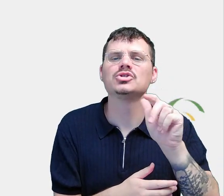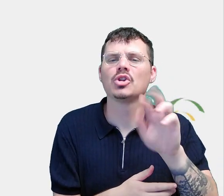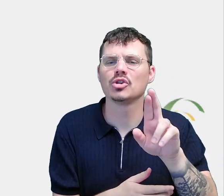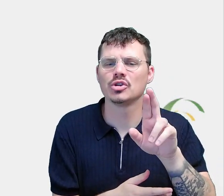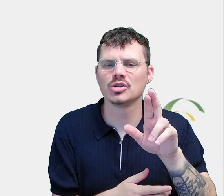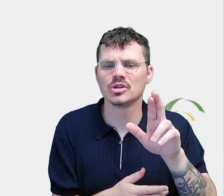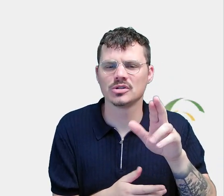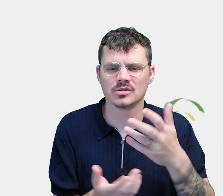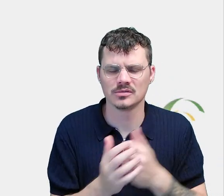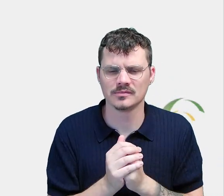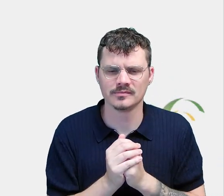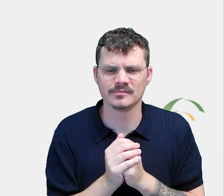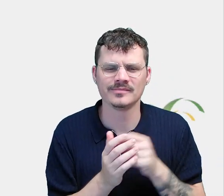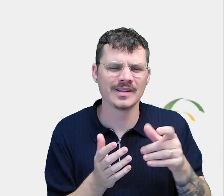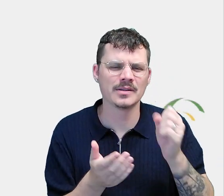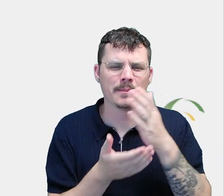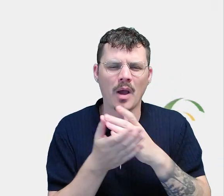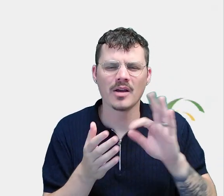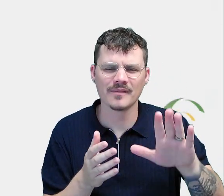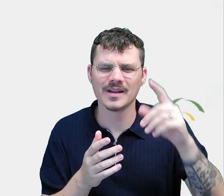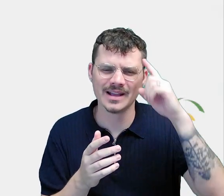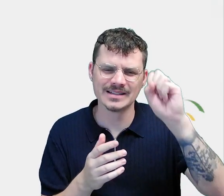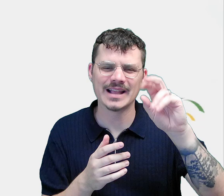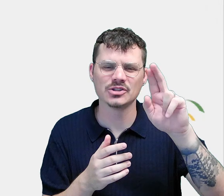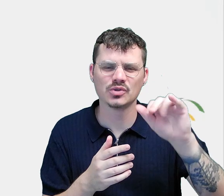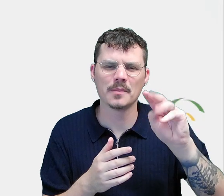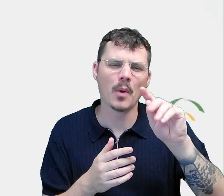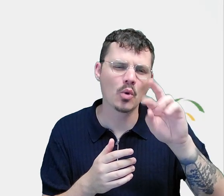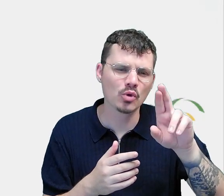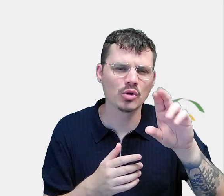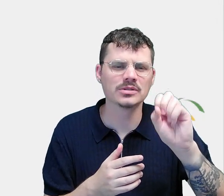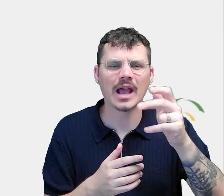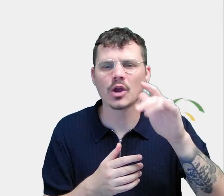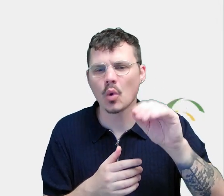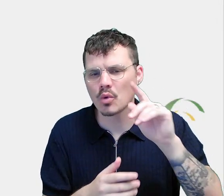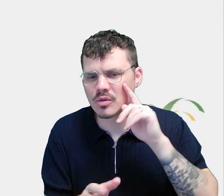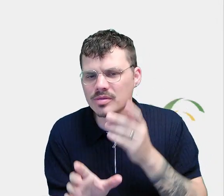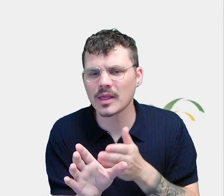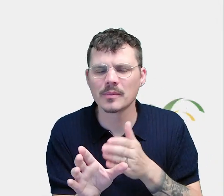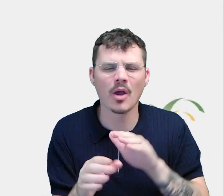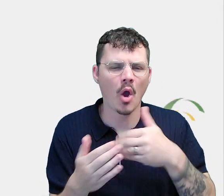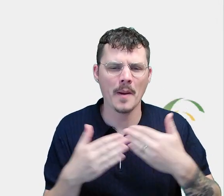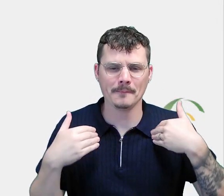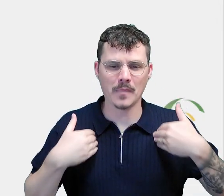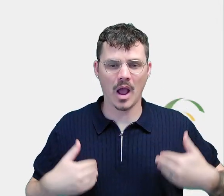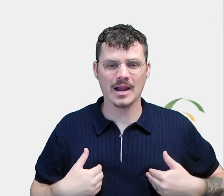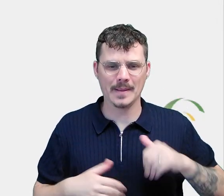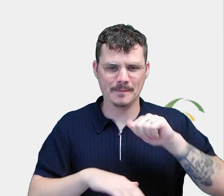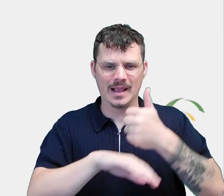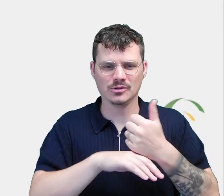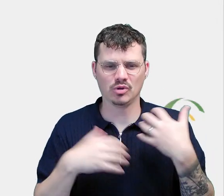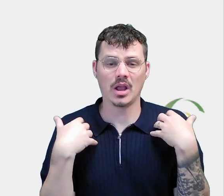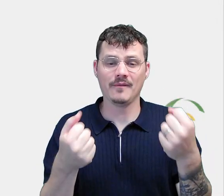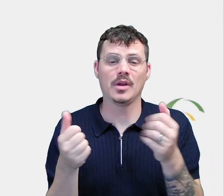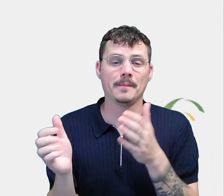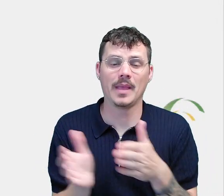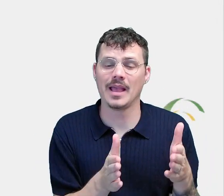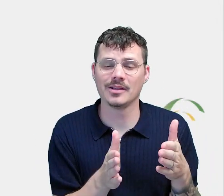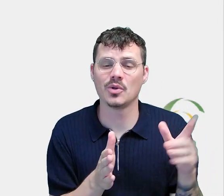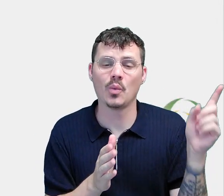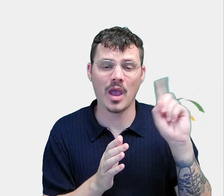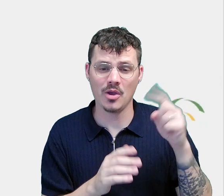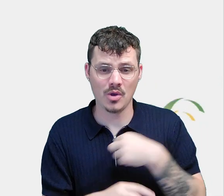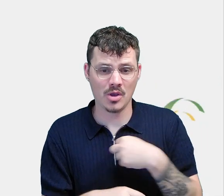this is part of sensory motor psychotherapy, all kinds of body-based recovery plans where